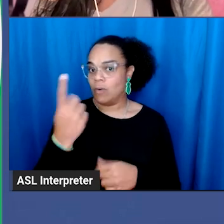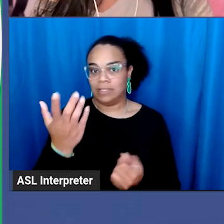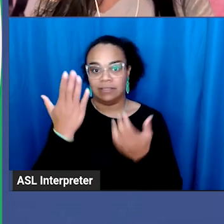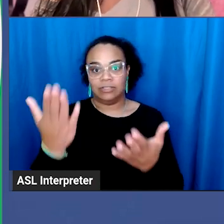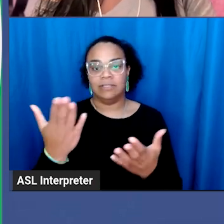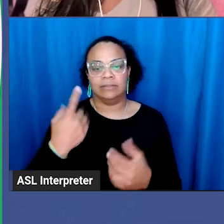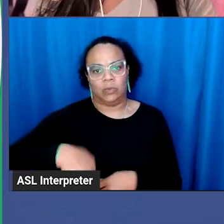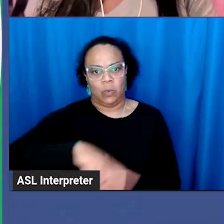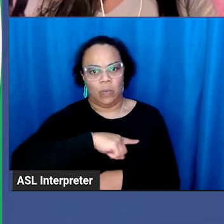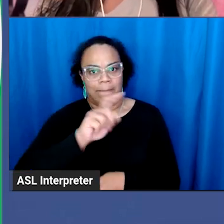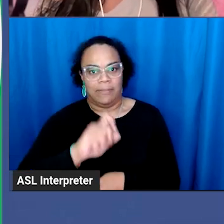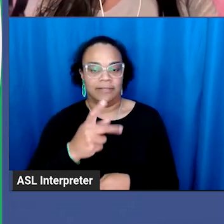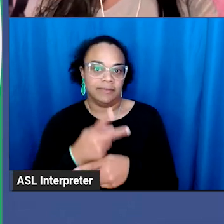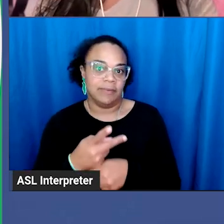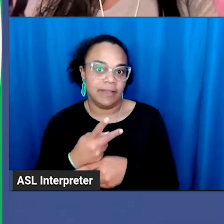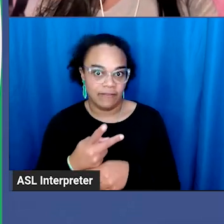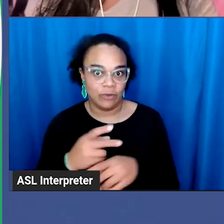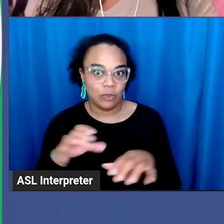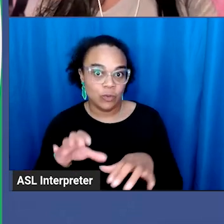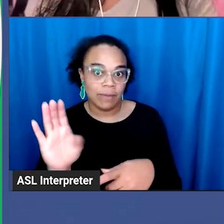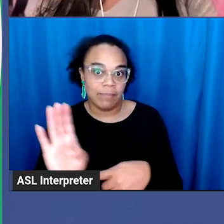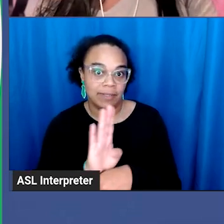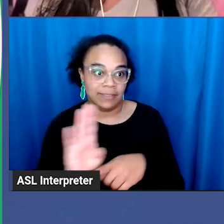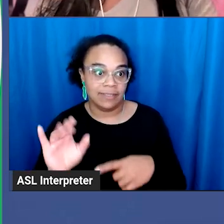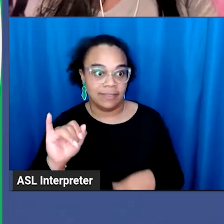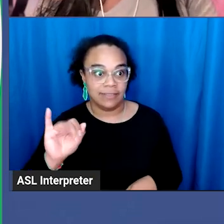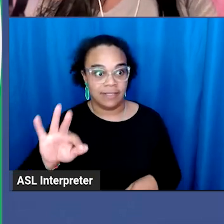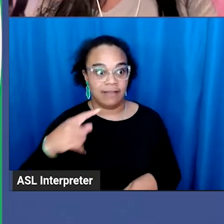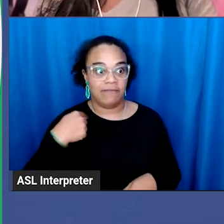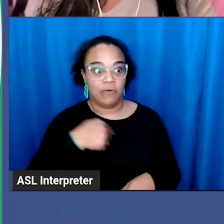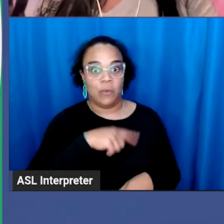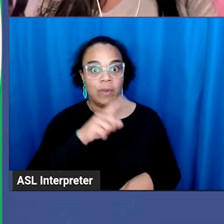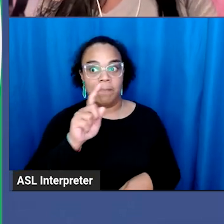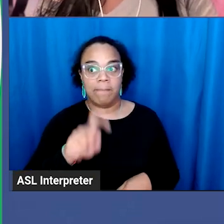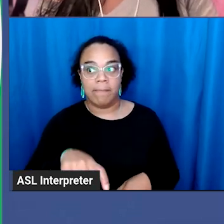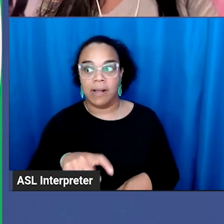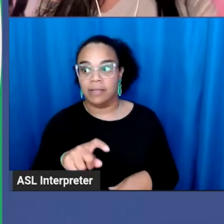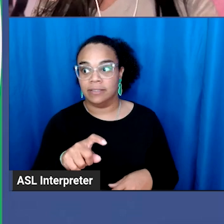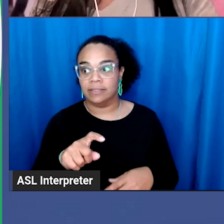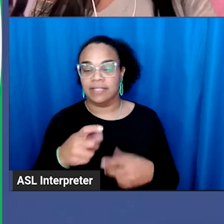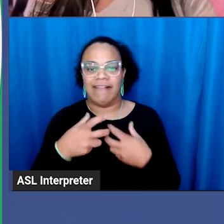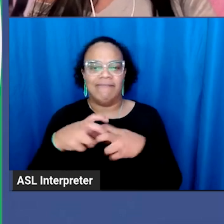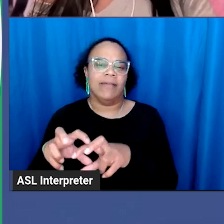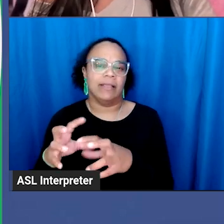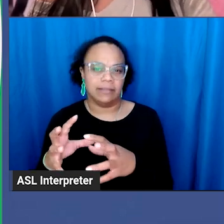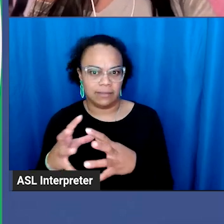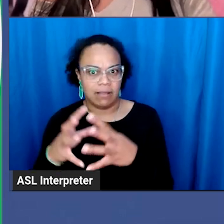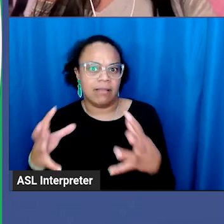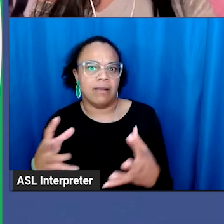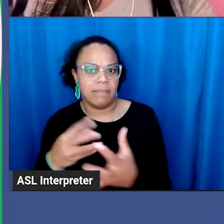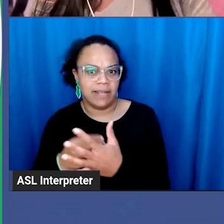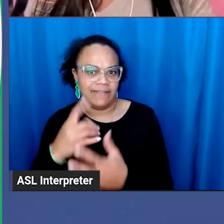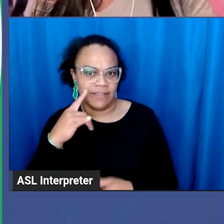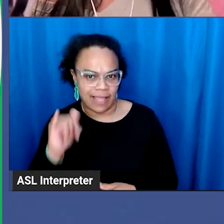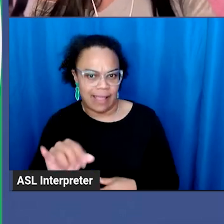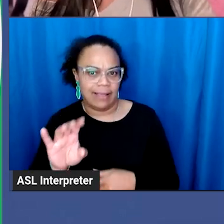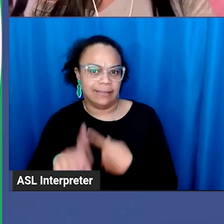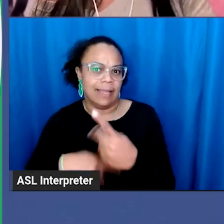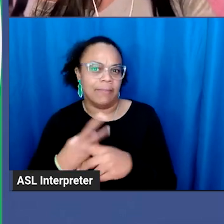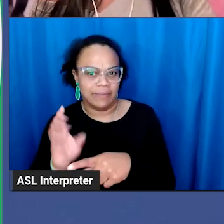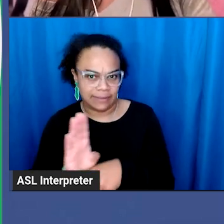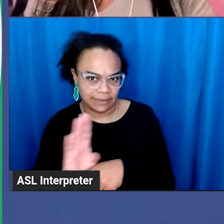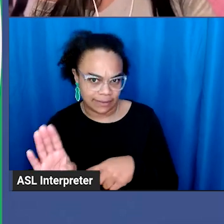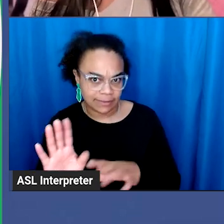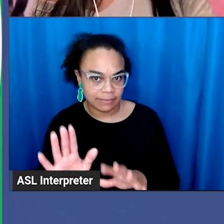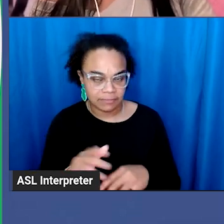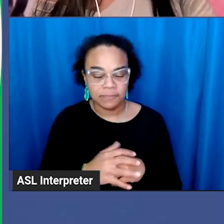be careful of business where we have to invest heavily into. Um, you that being said,